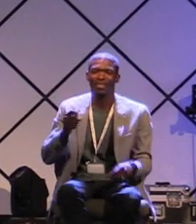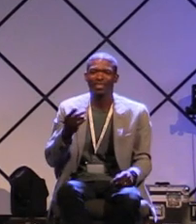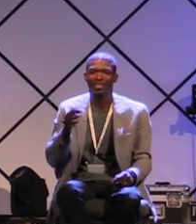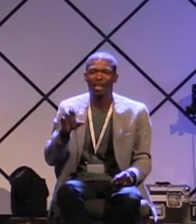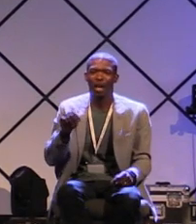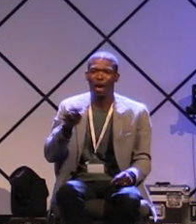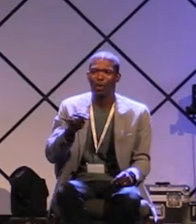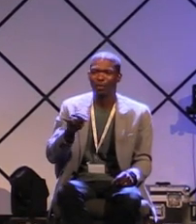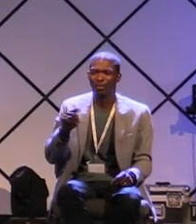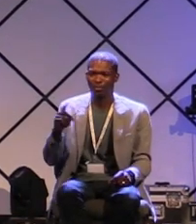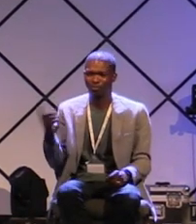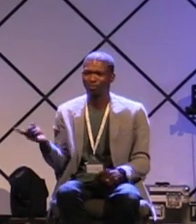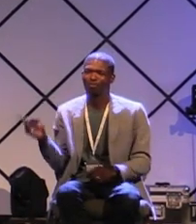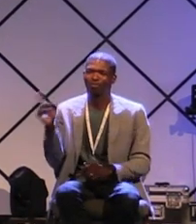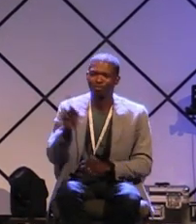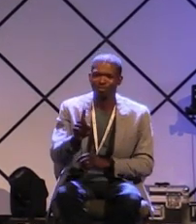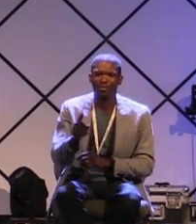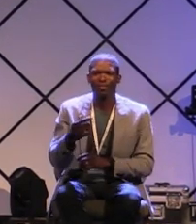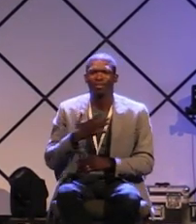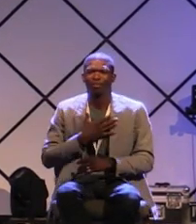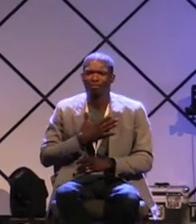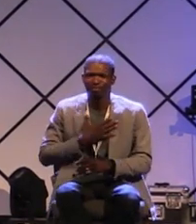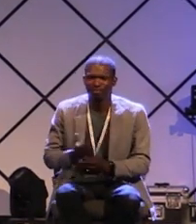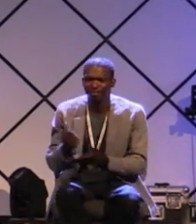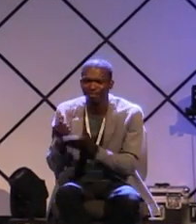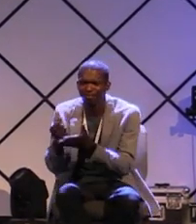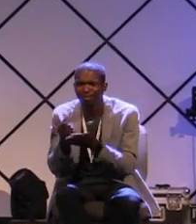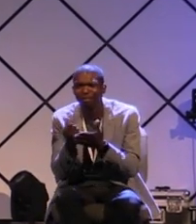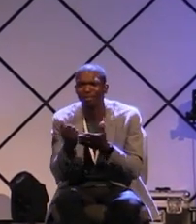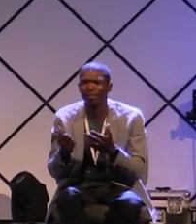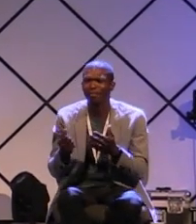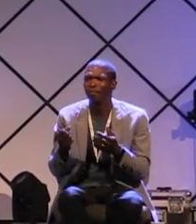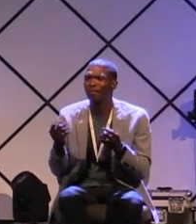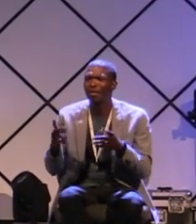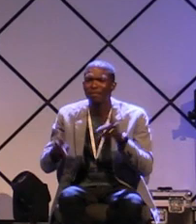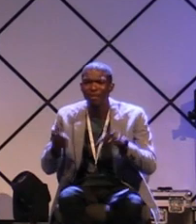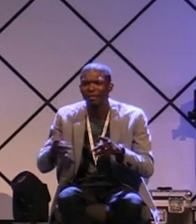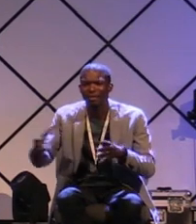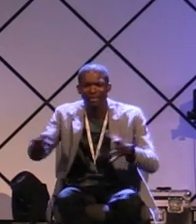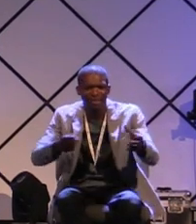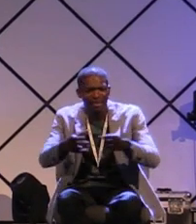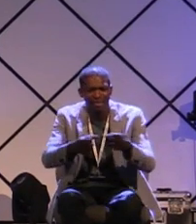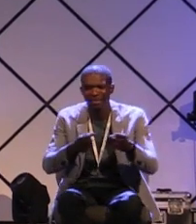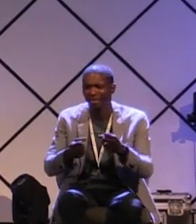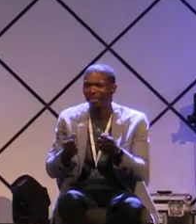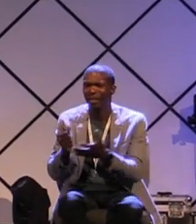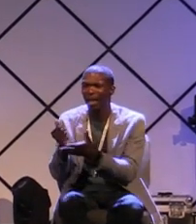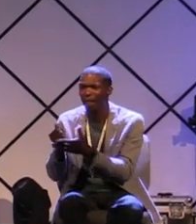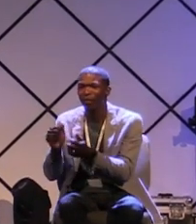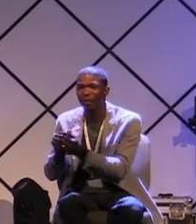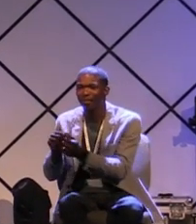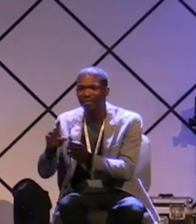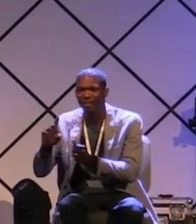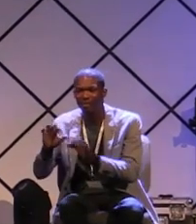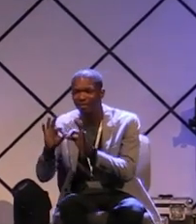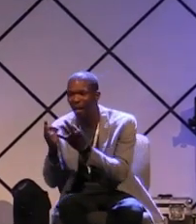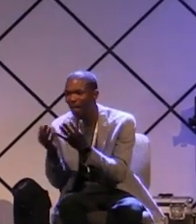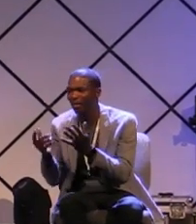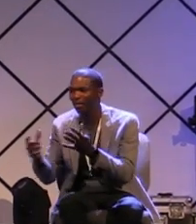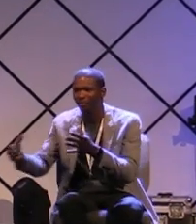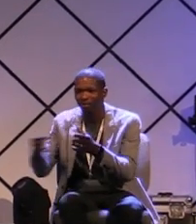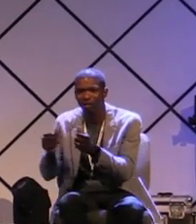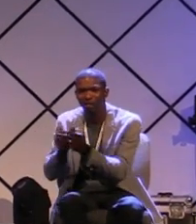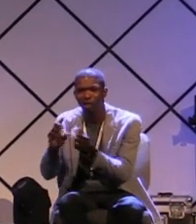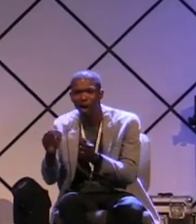is an ambassador and often a walking billboard, having recruited many families as breeder caretakers and volunteers for Canine